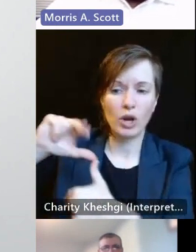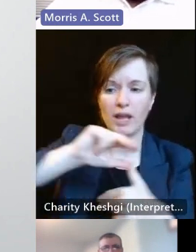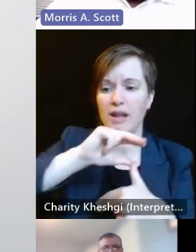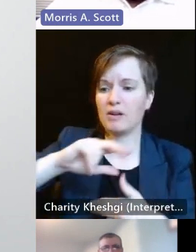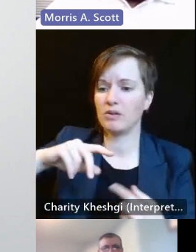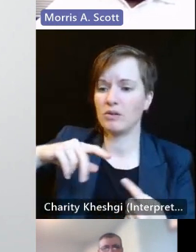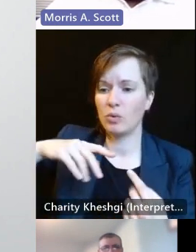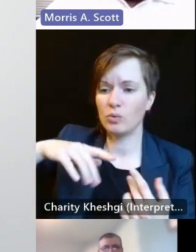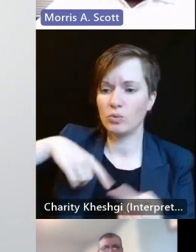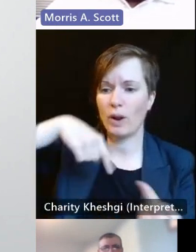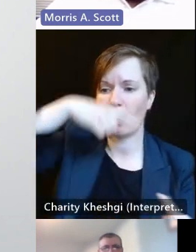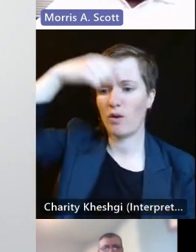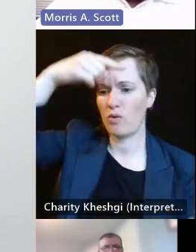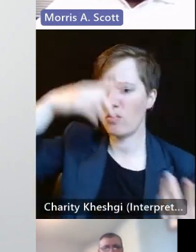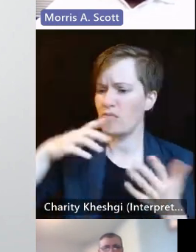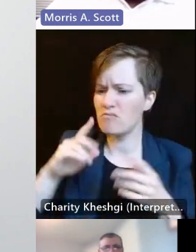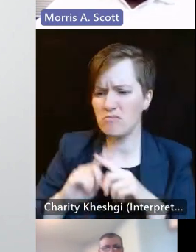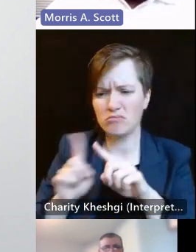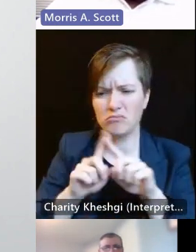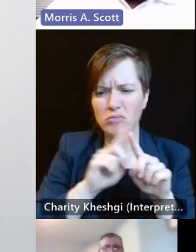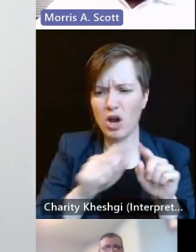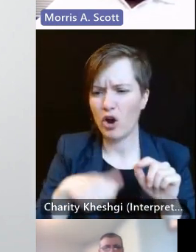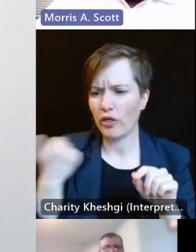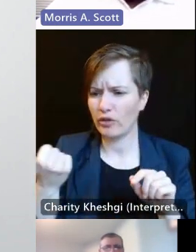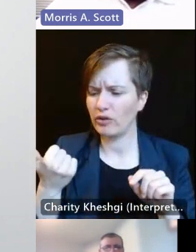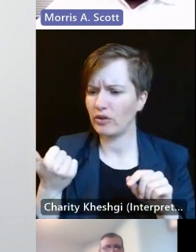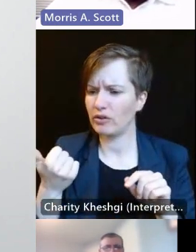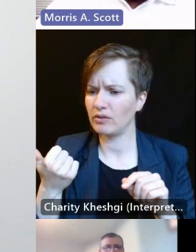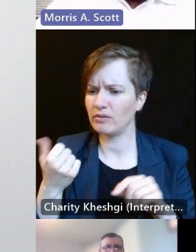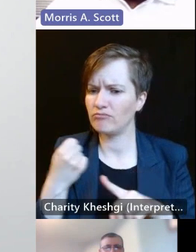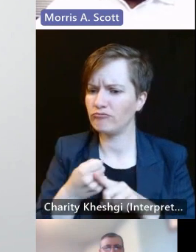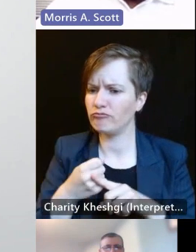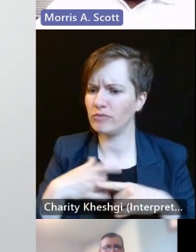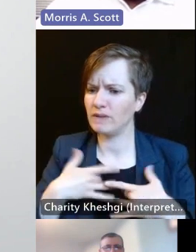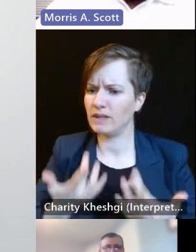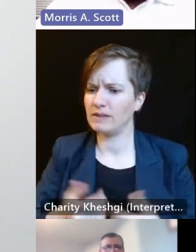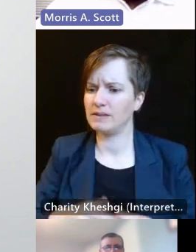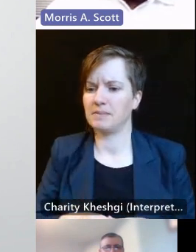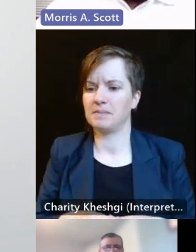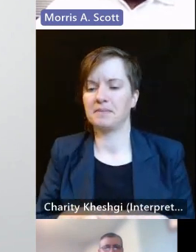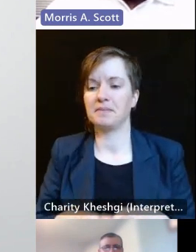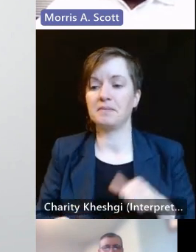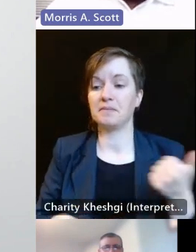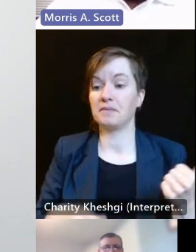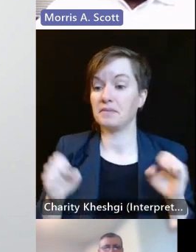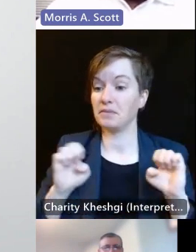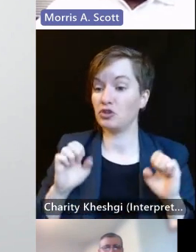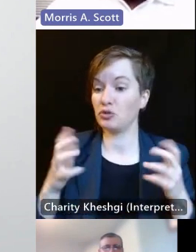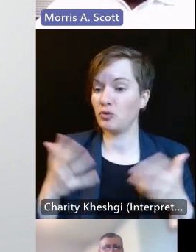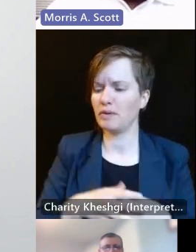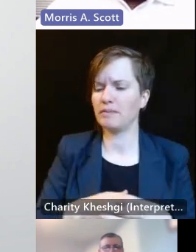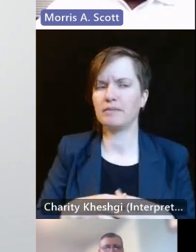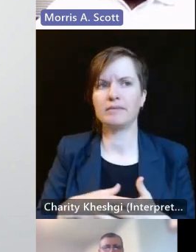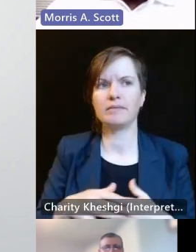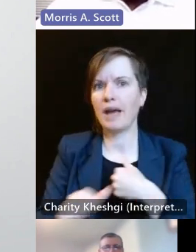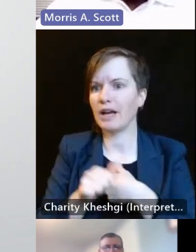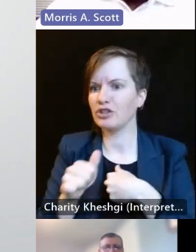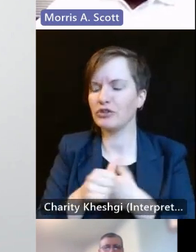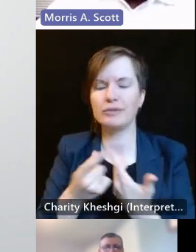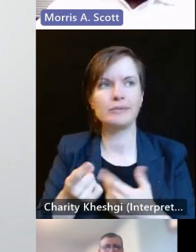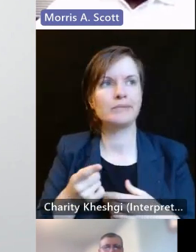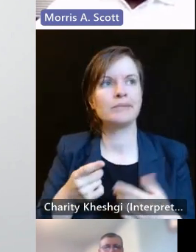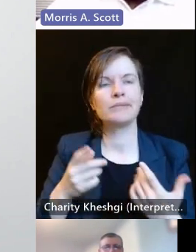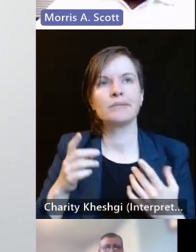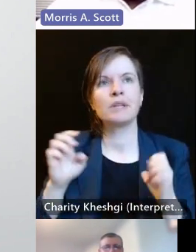events. Examples of other emergencies, hazards such as an environmental disaster or a train